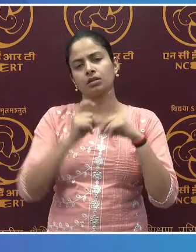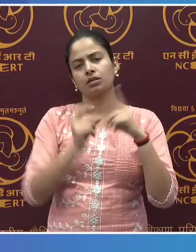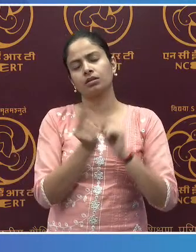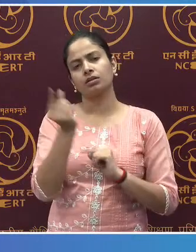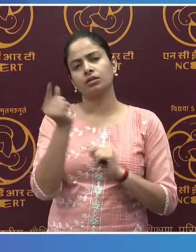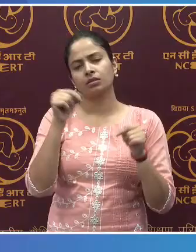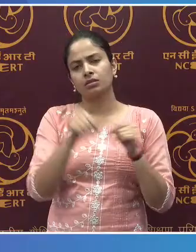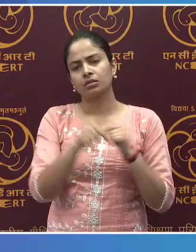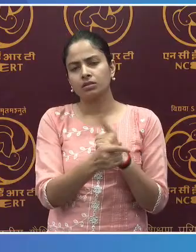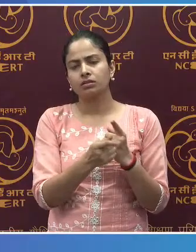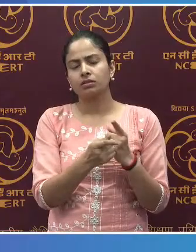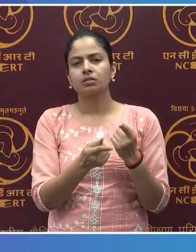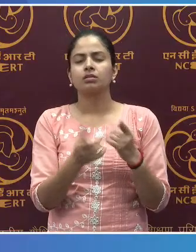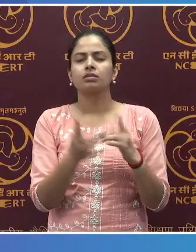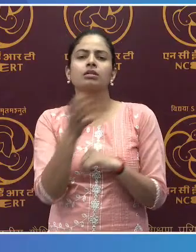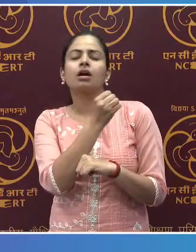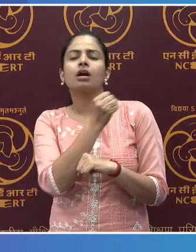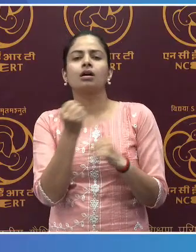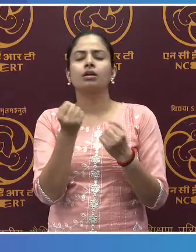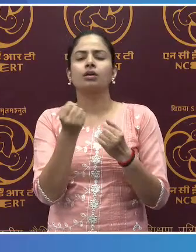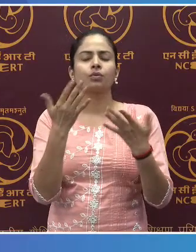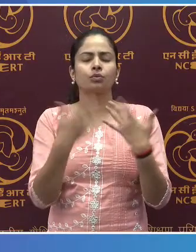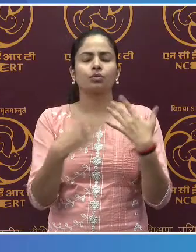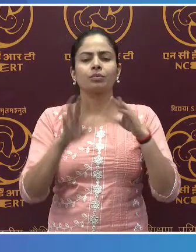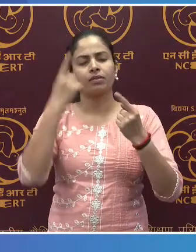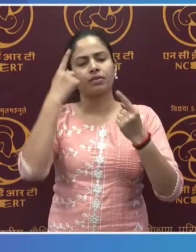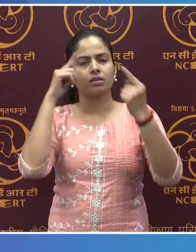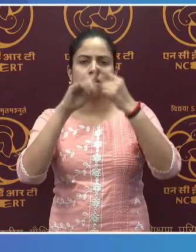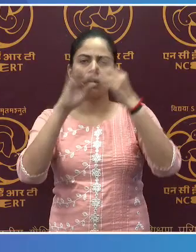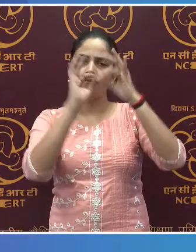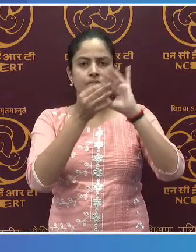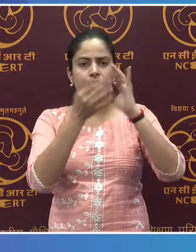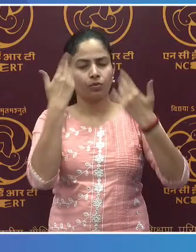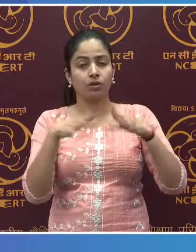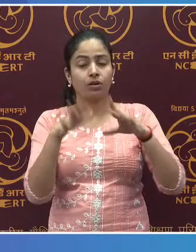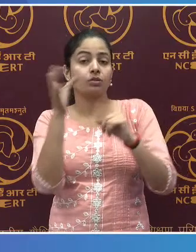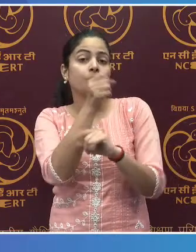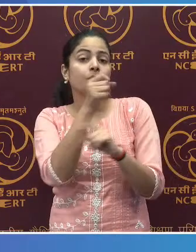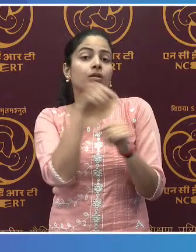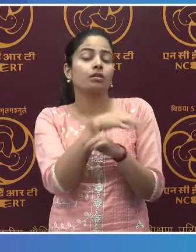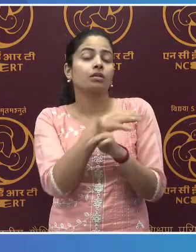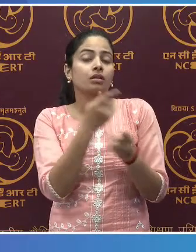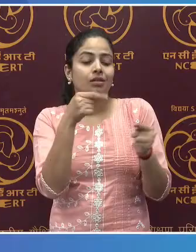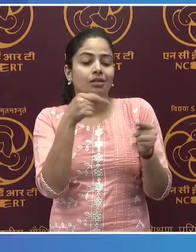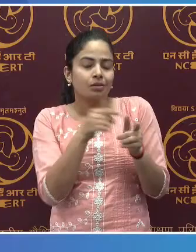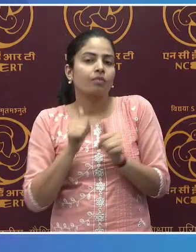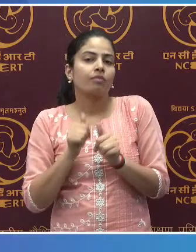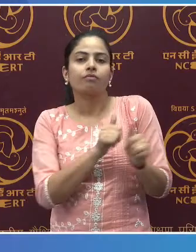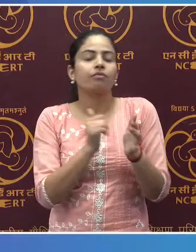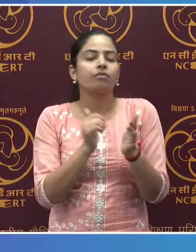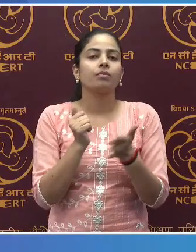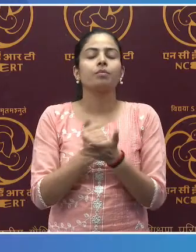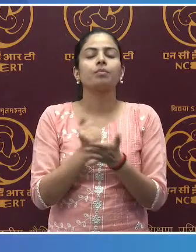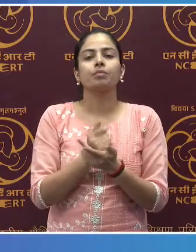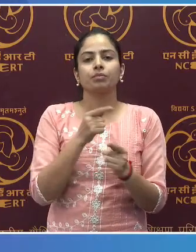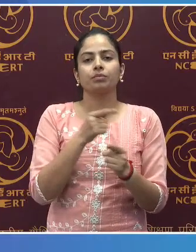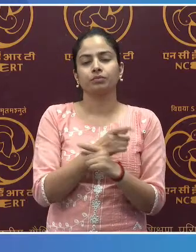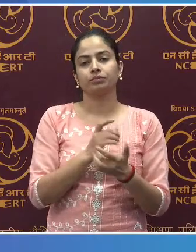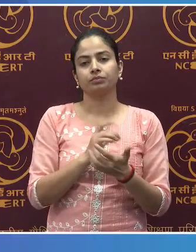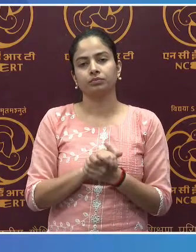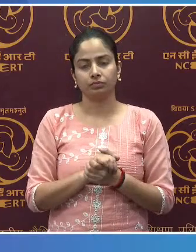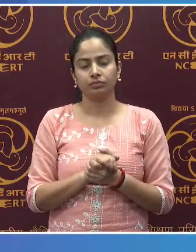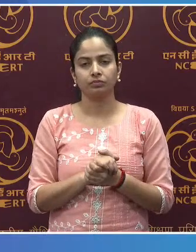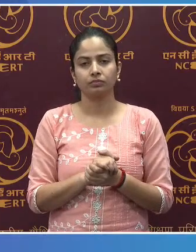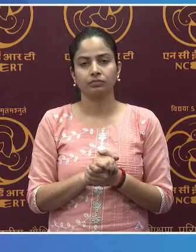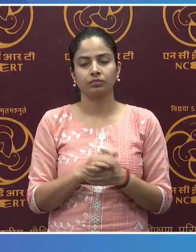order to achieve the targets and this, ideal things that has been stated in the education policy, various curricular area groups has